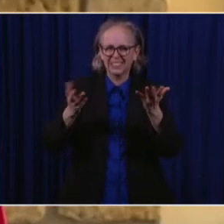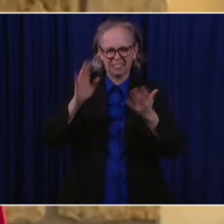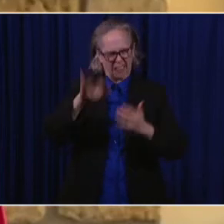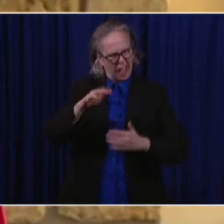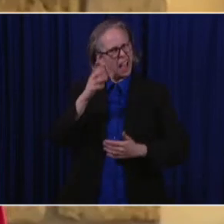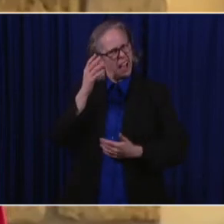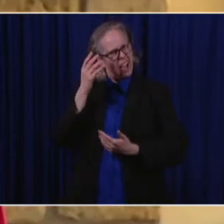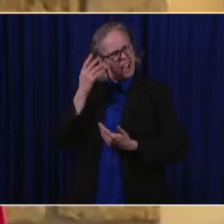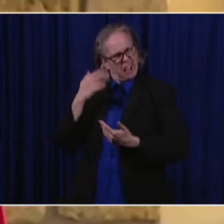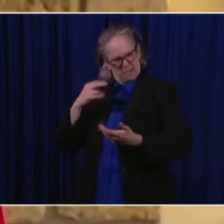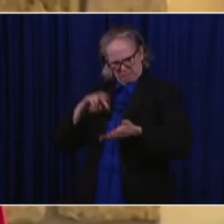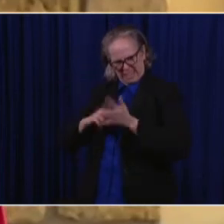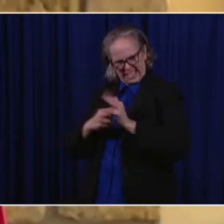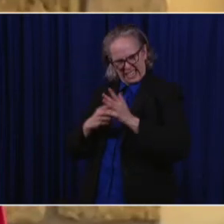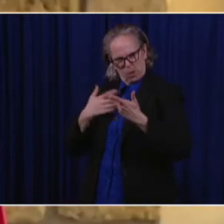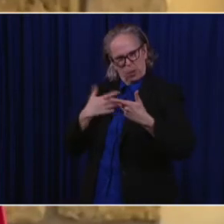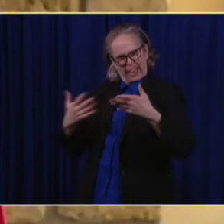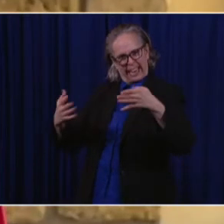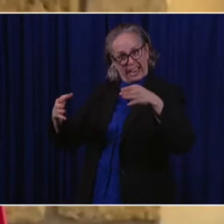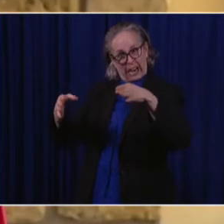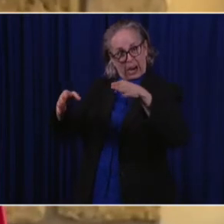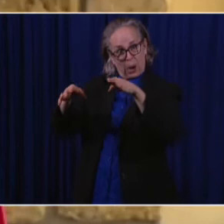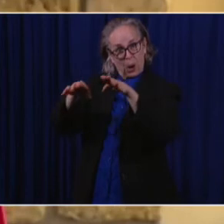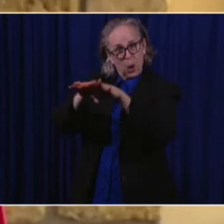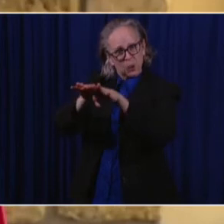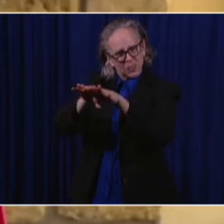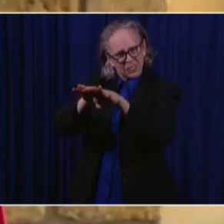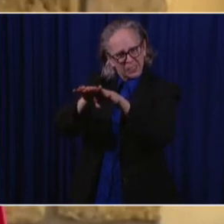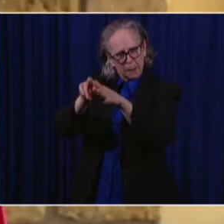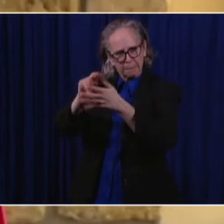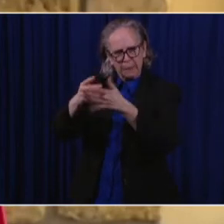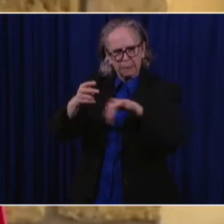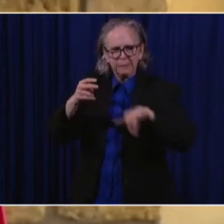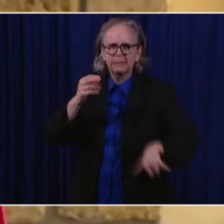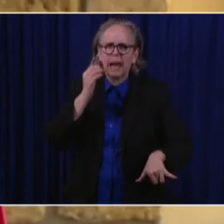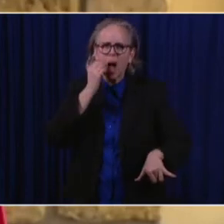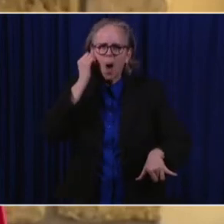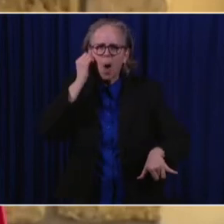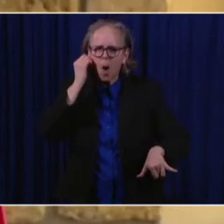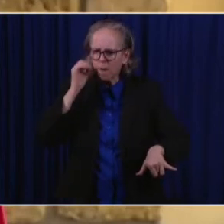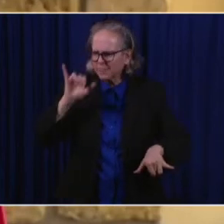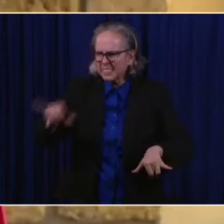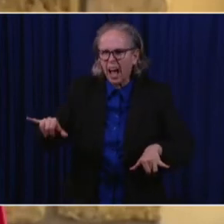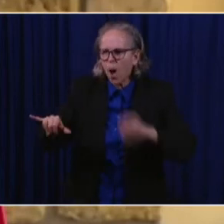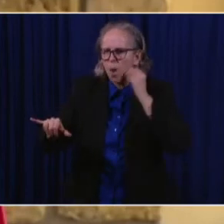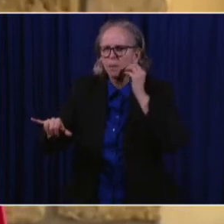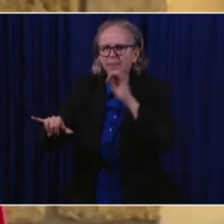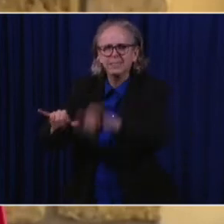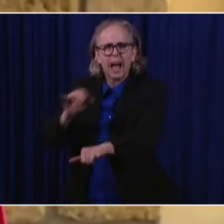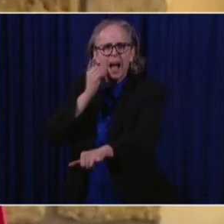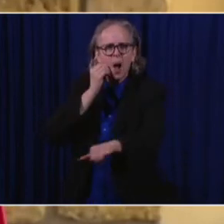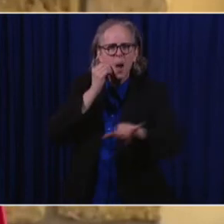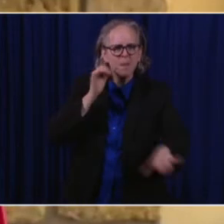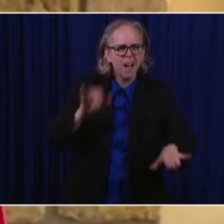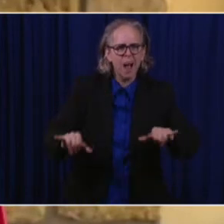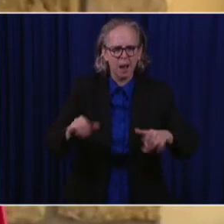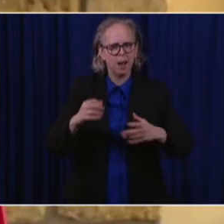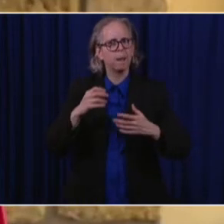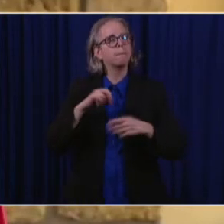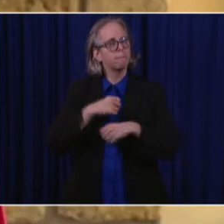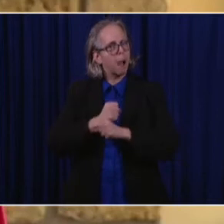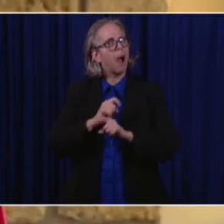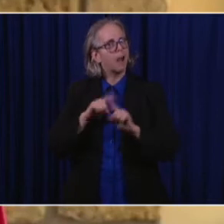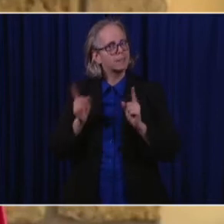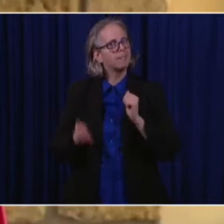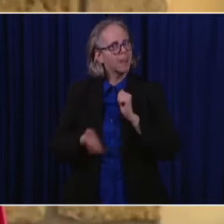home, and that will make a difference. We've never said that the curfew is the end-all, be-all,